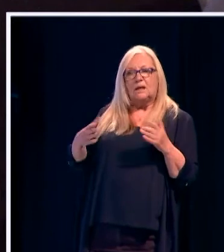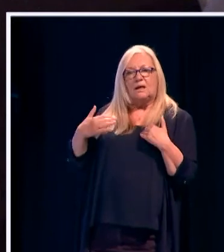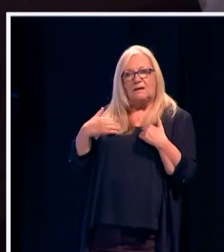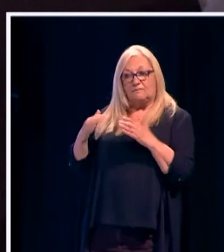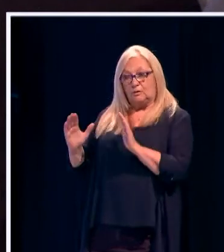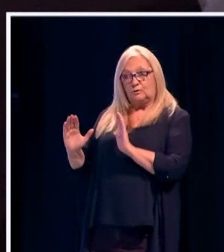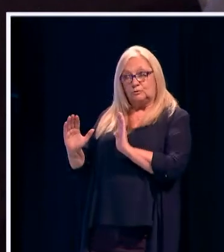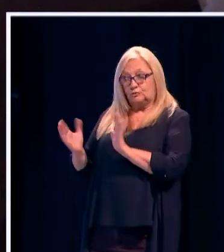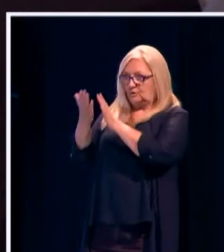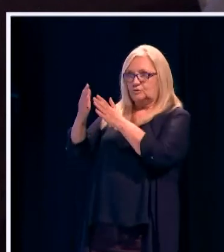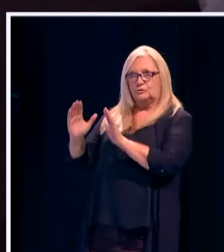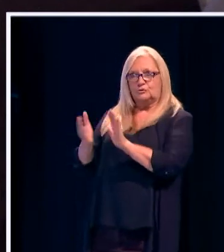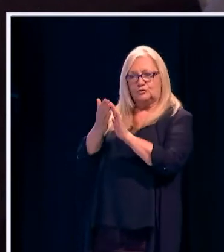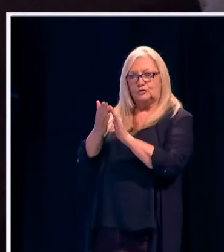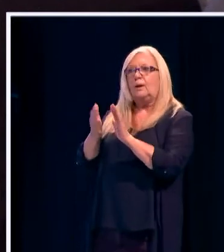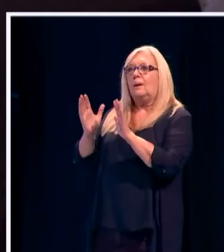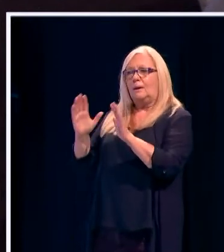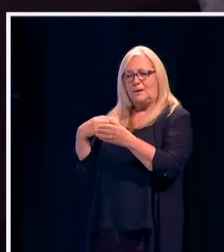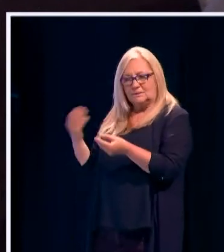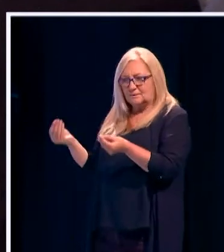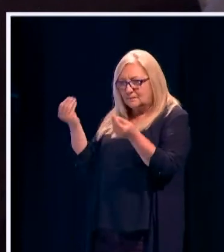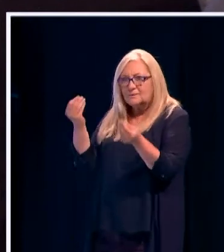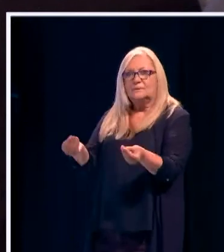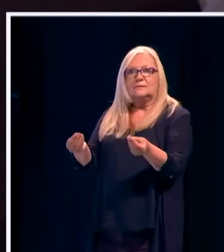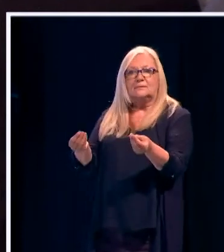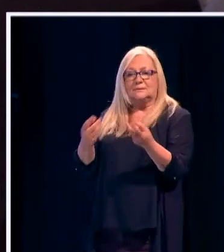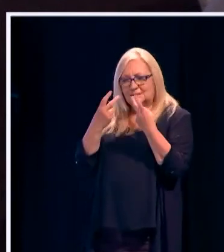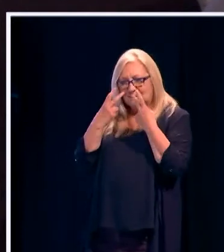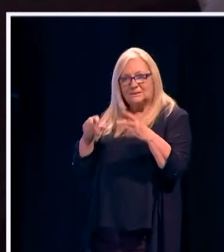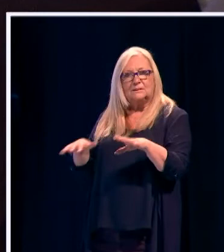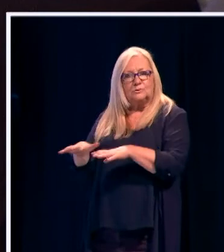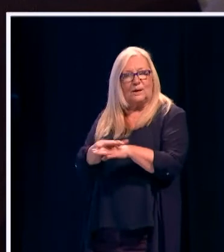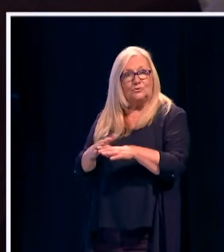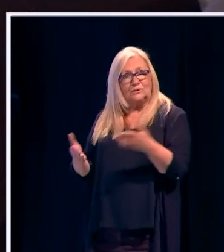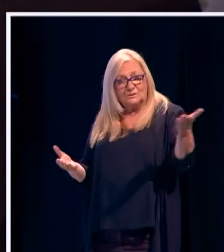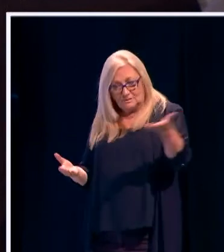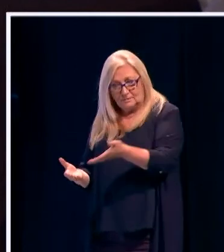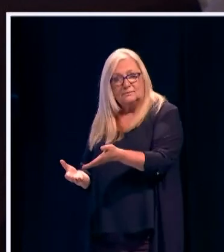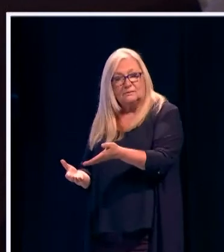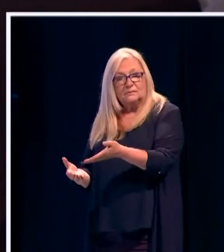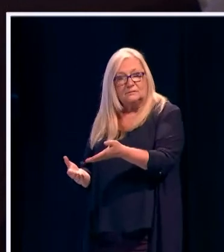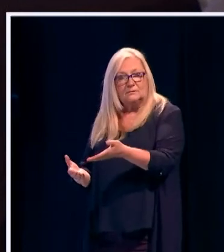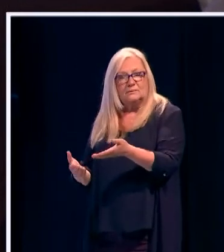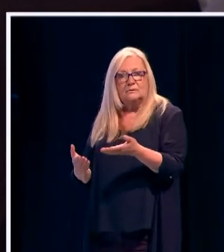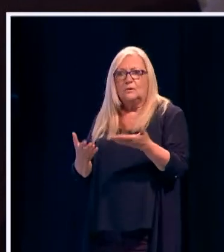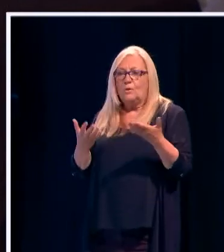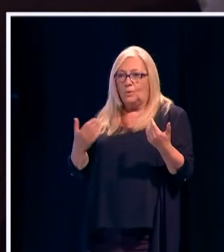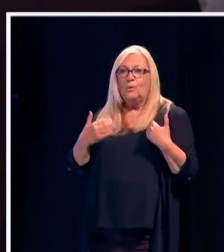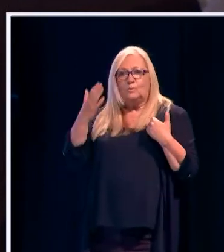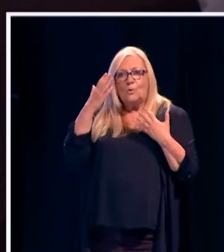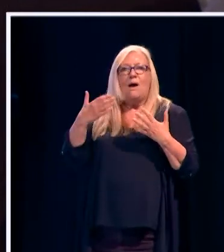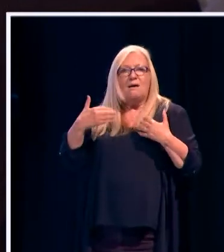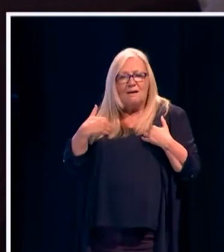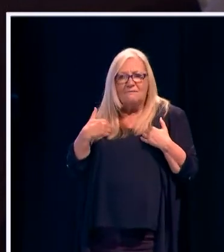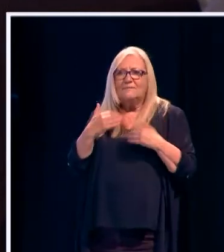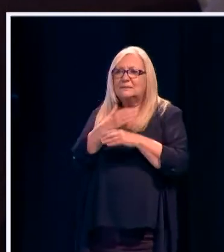this forum, to highlight the situation, to see how can we reach to the most marginalized group,